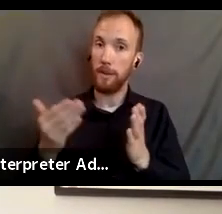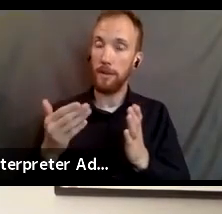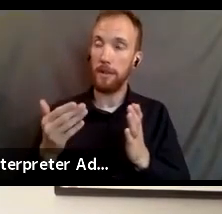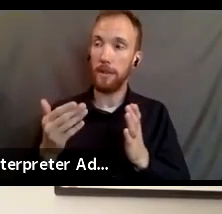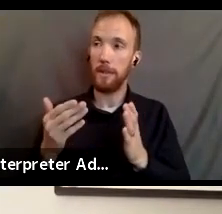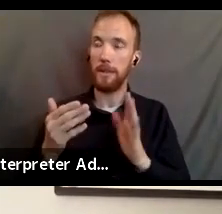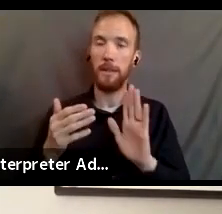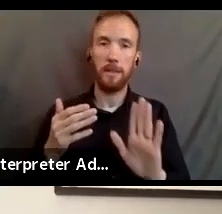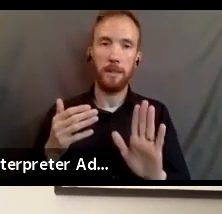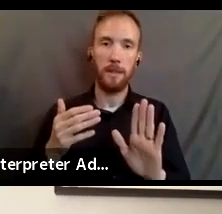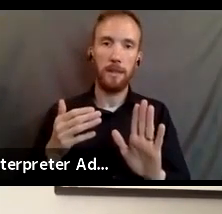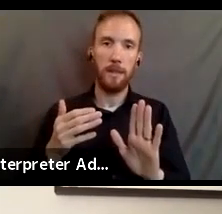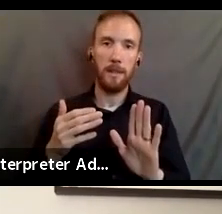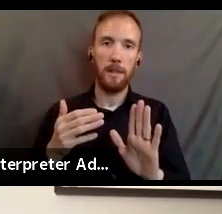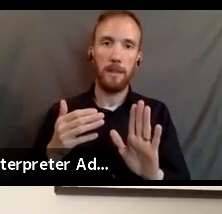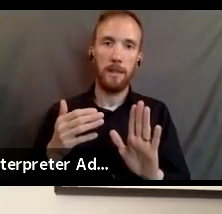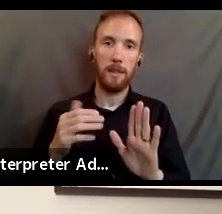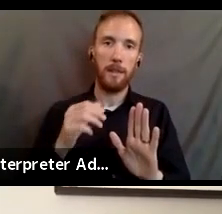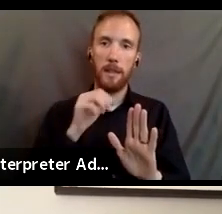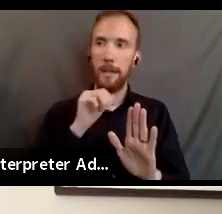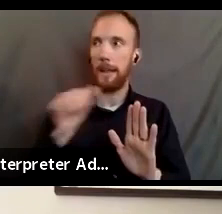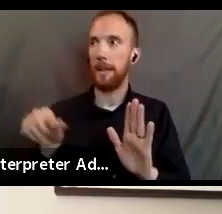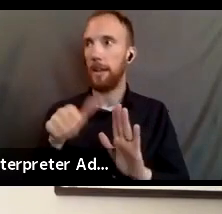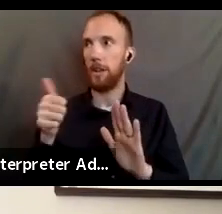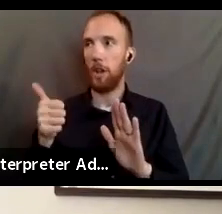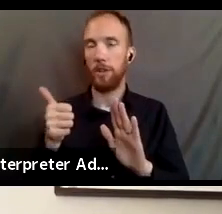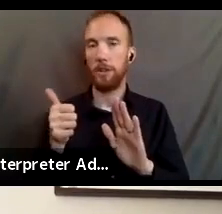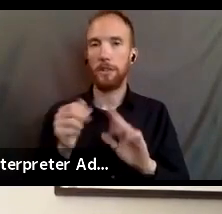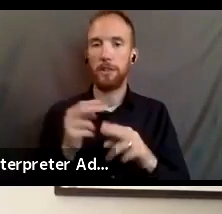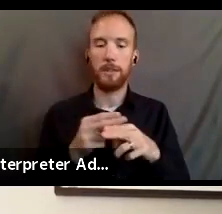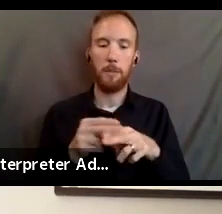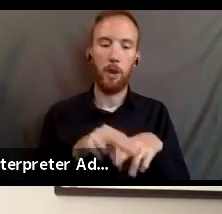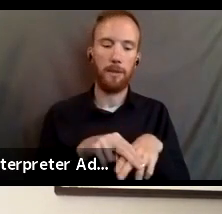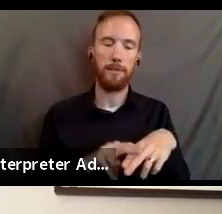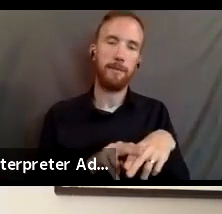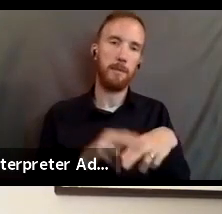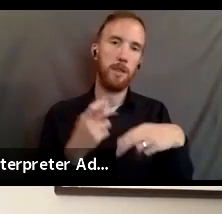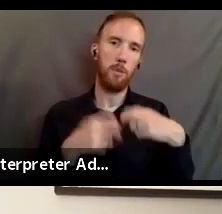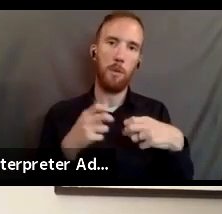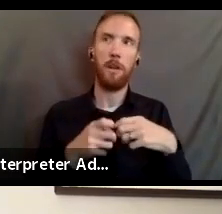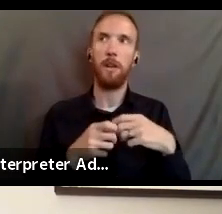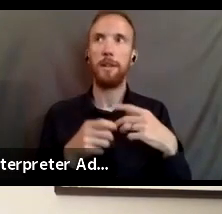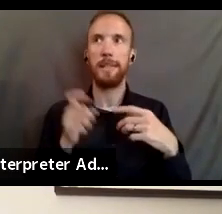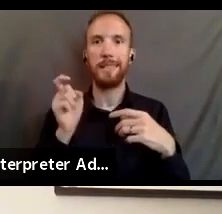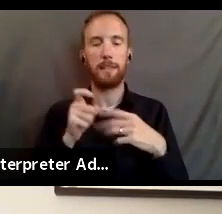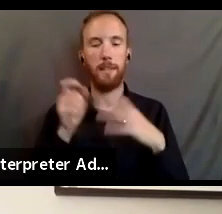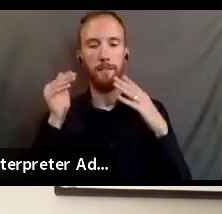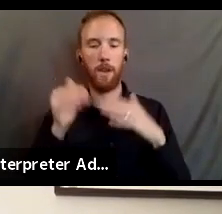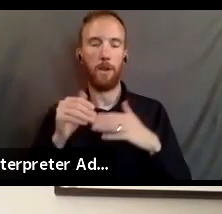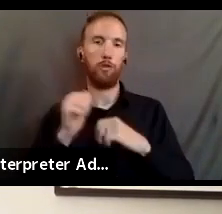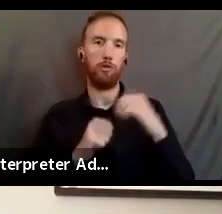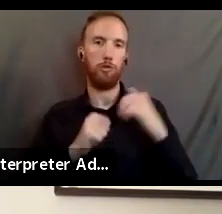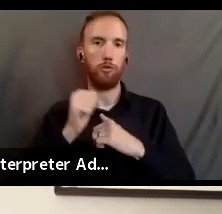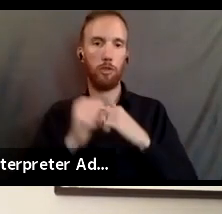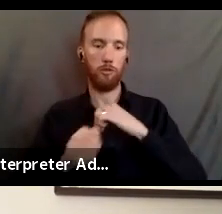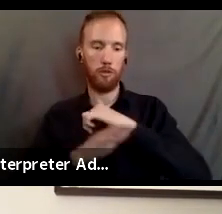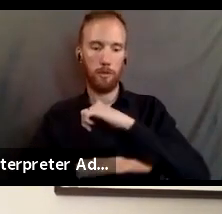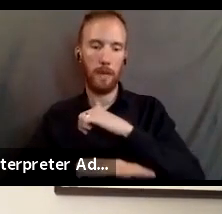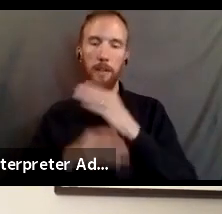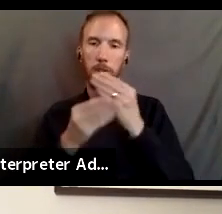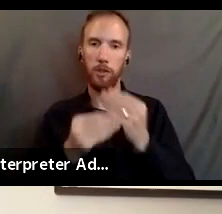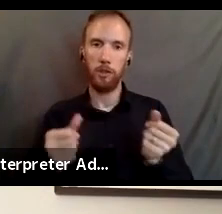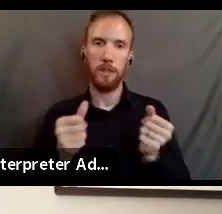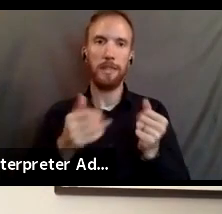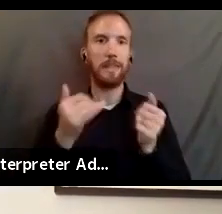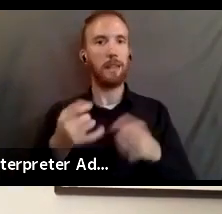another patch to the problem let's work on a structural solution this is time for you to add board members and this